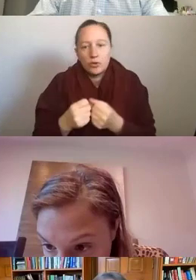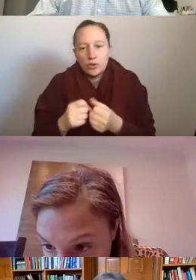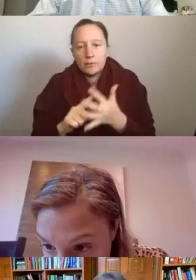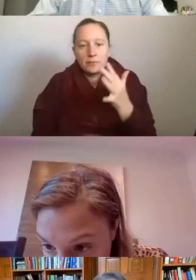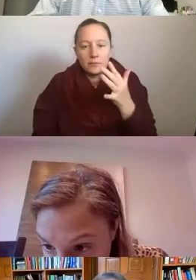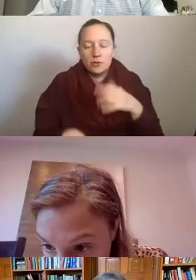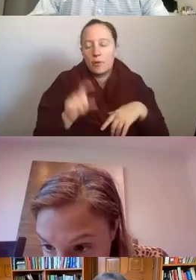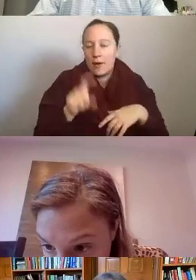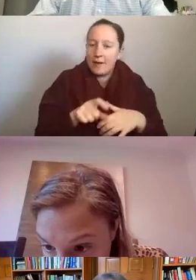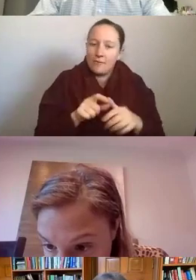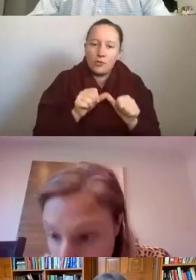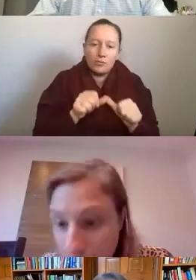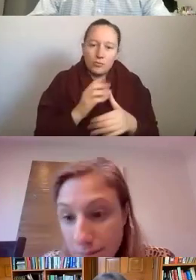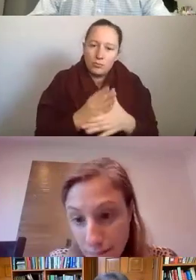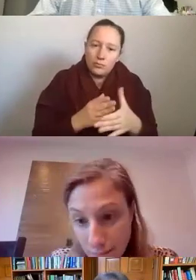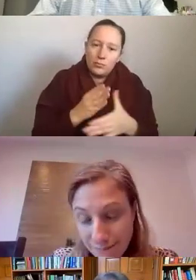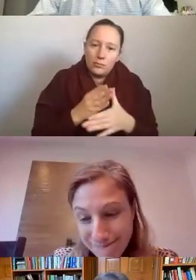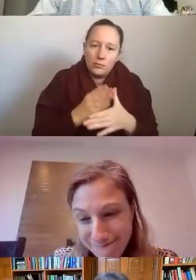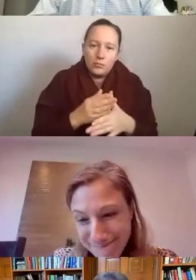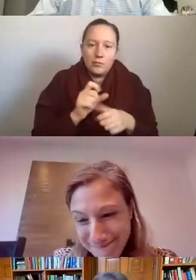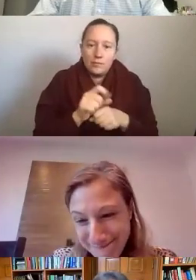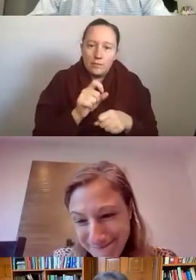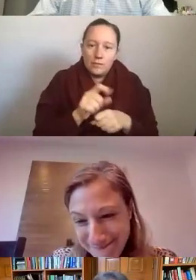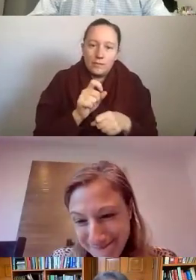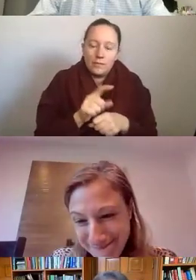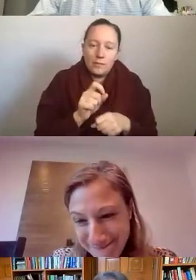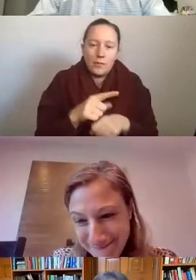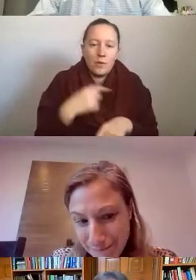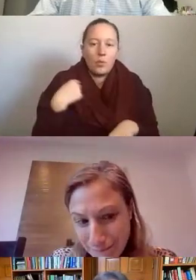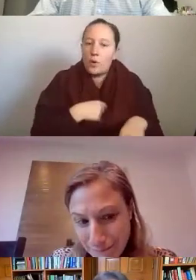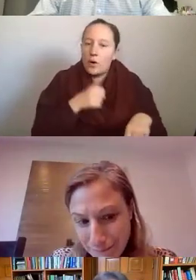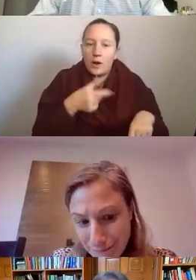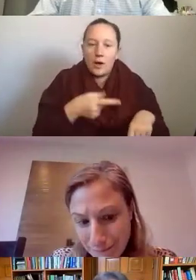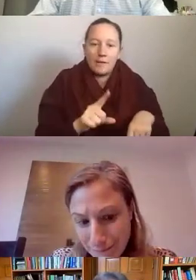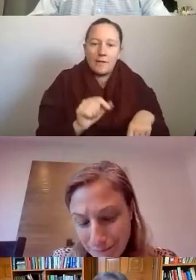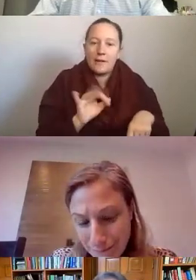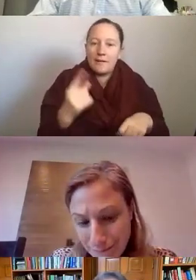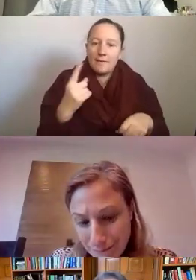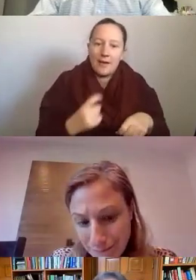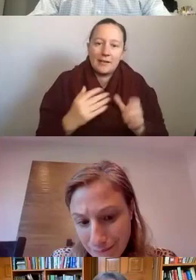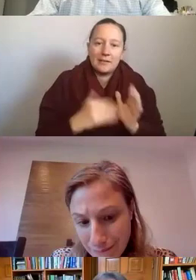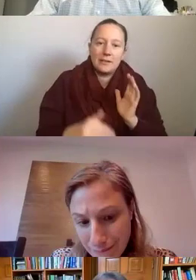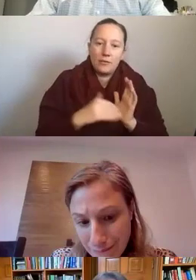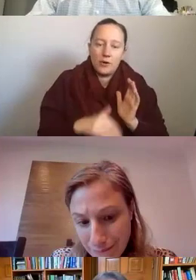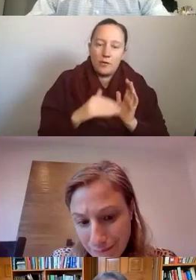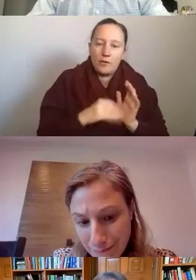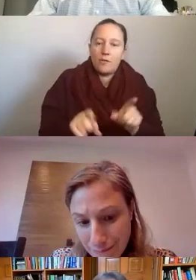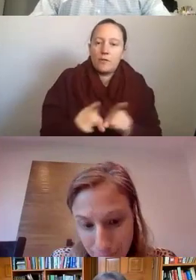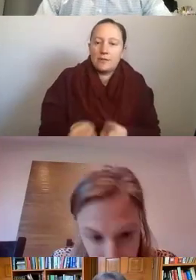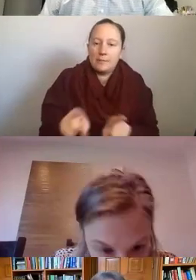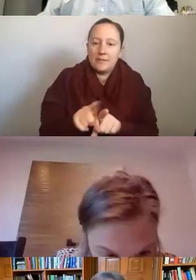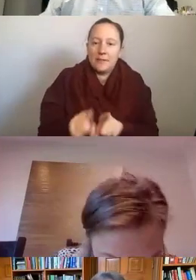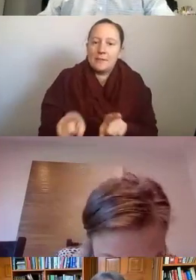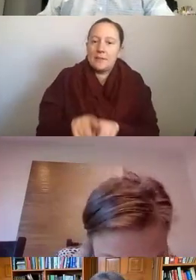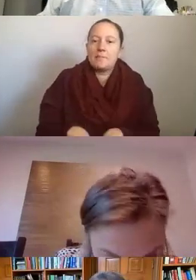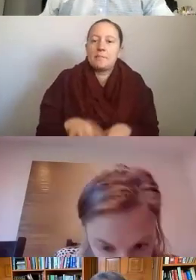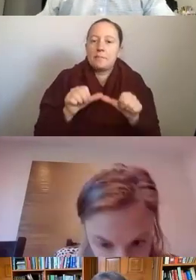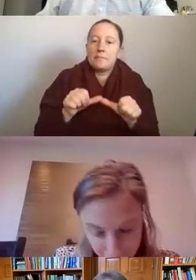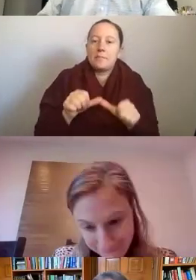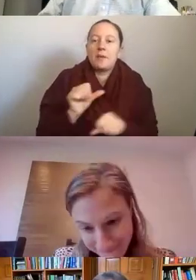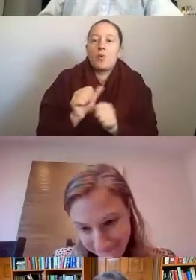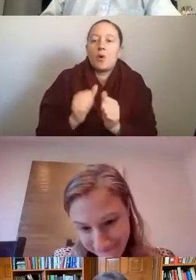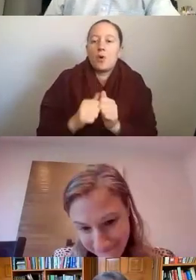have to keep at it. We aren't offended if you keep asking the same question over and over again. But just keep working with us